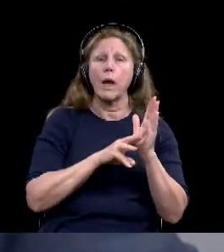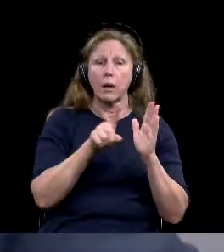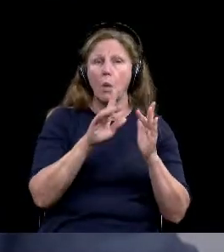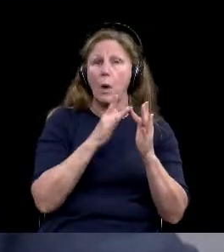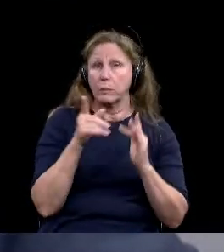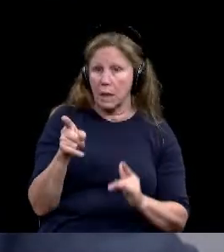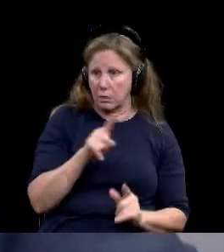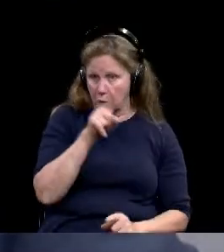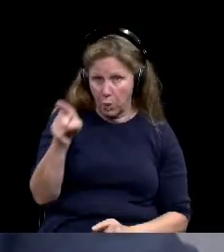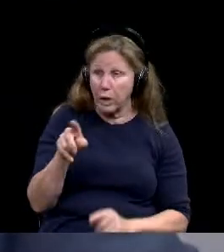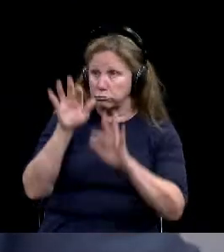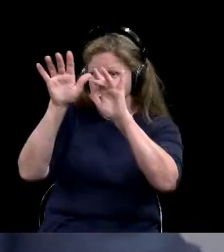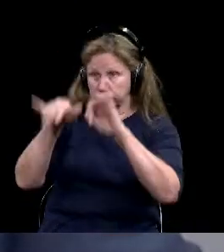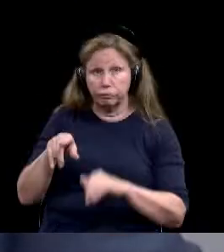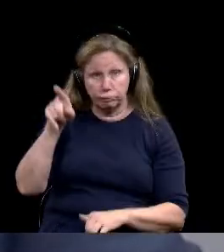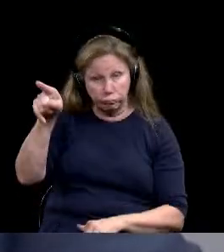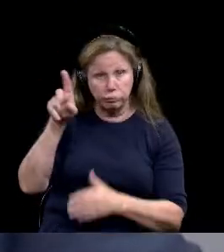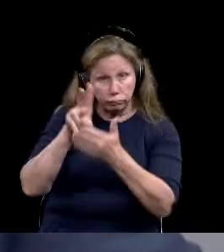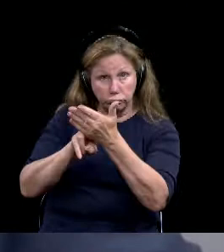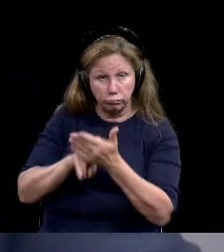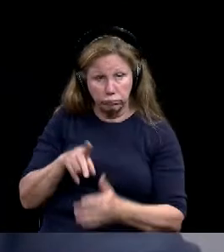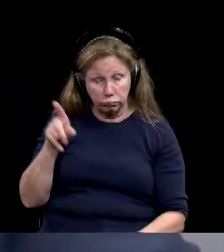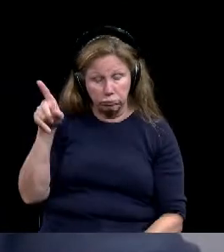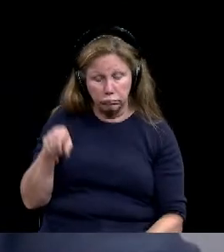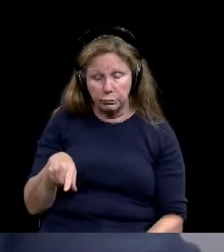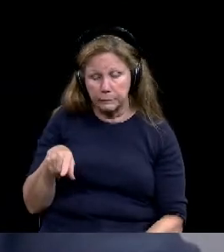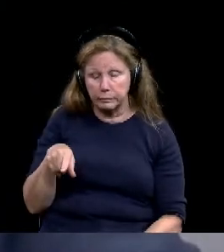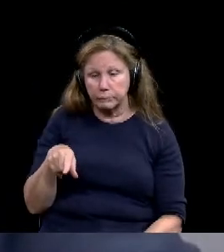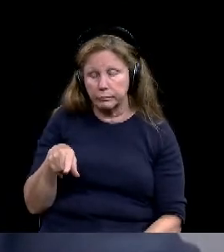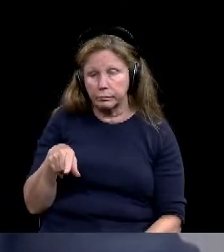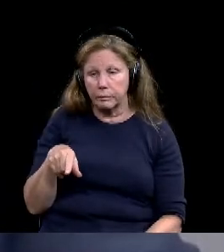District Vaccine Hub. You can visit